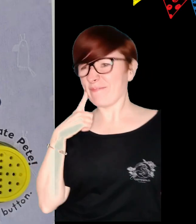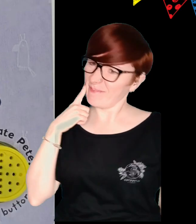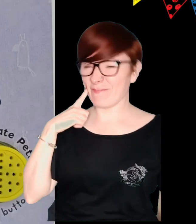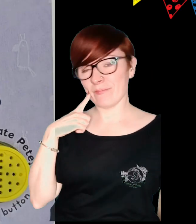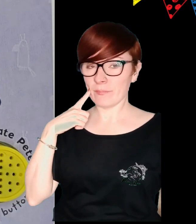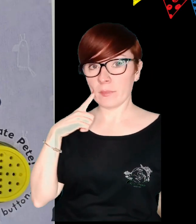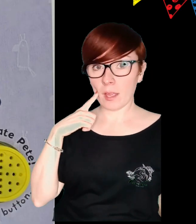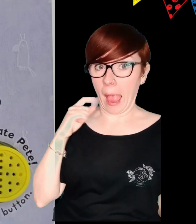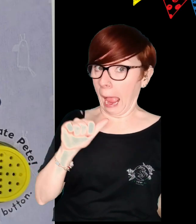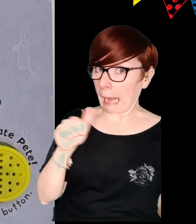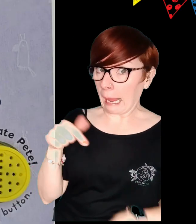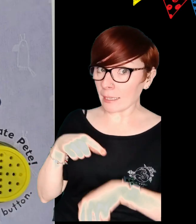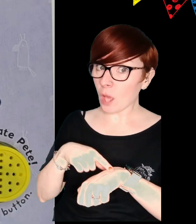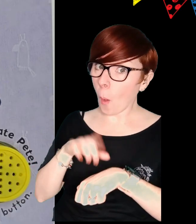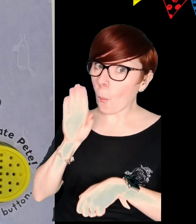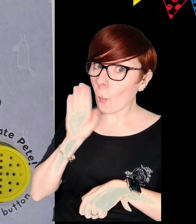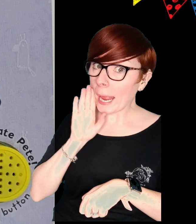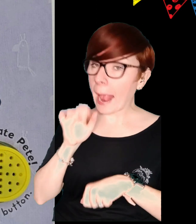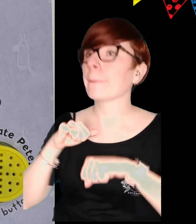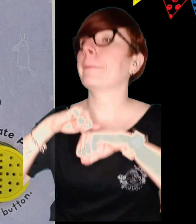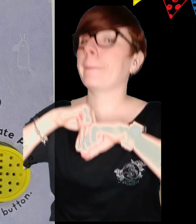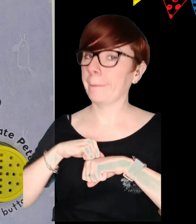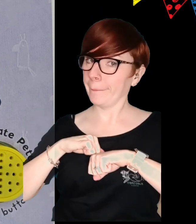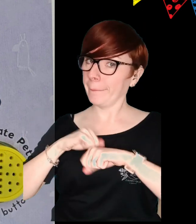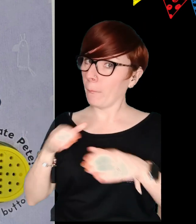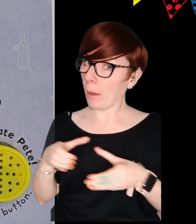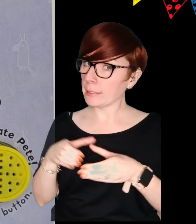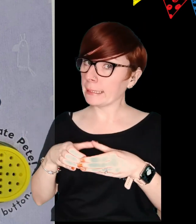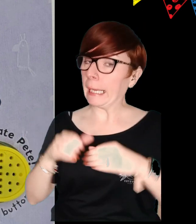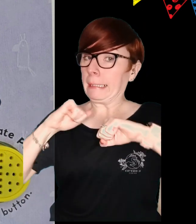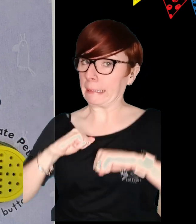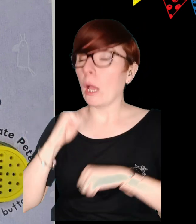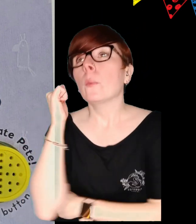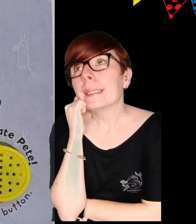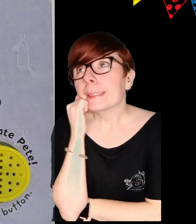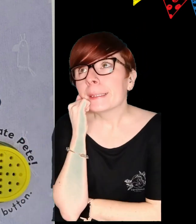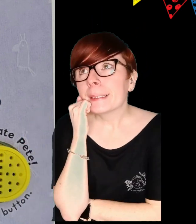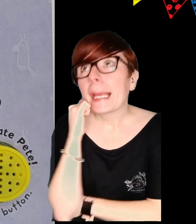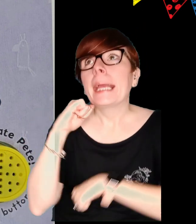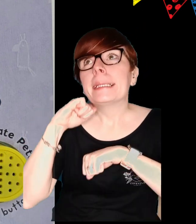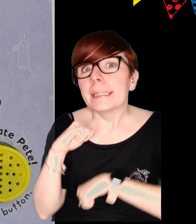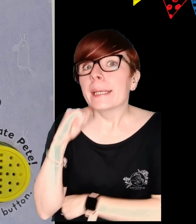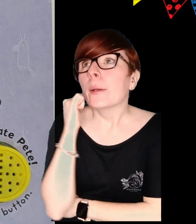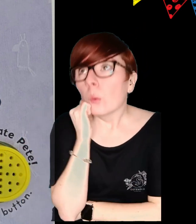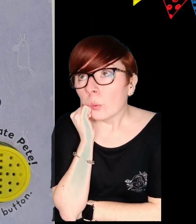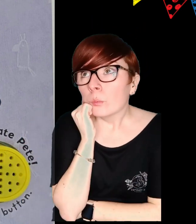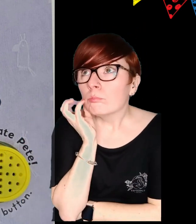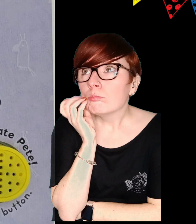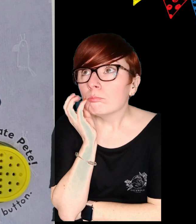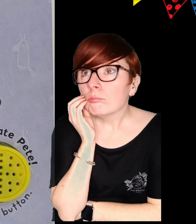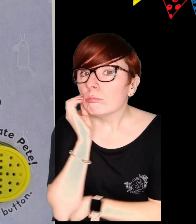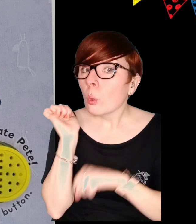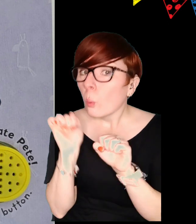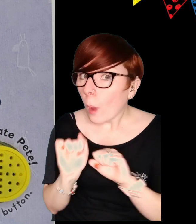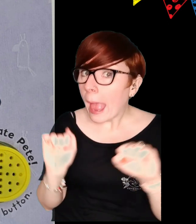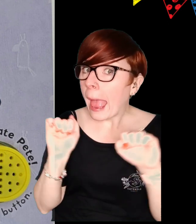This is easy, thinks Pirate Pete. So the next time he feels like he needs to wee or poo, he sits on his potty. He